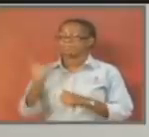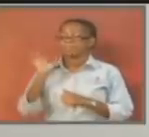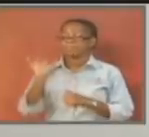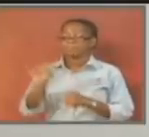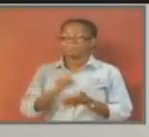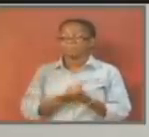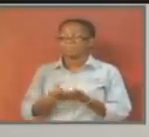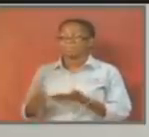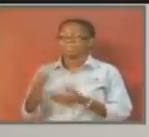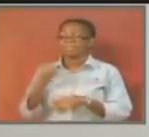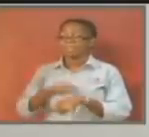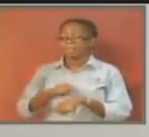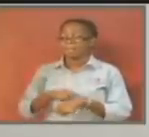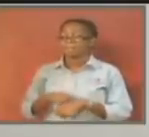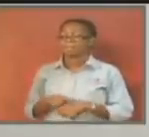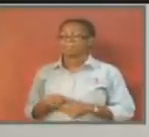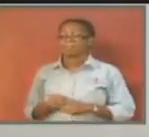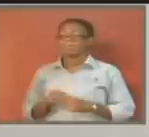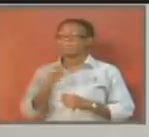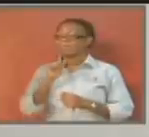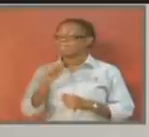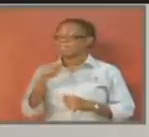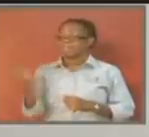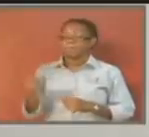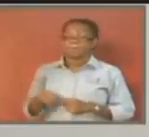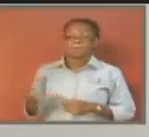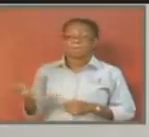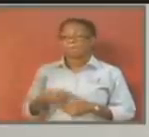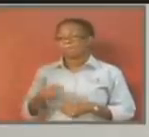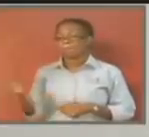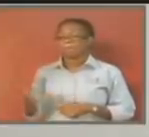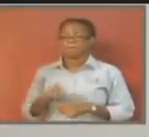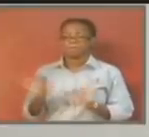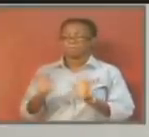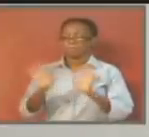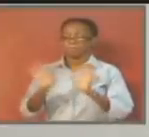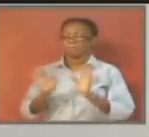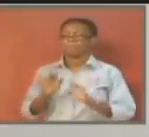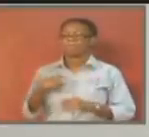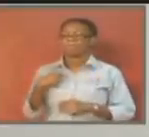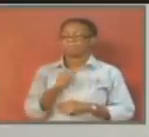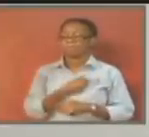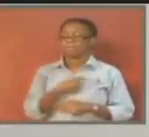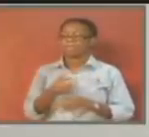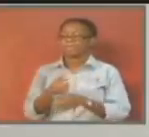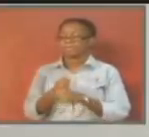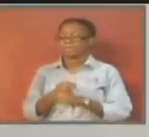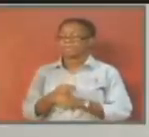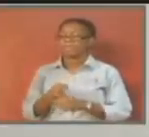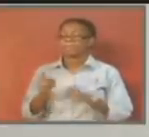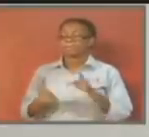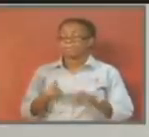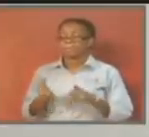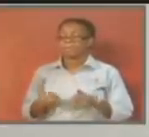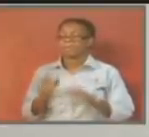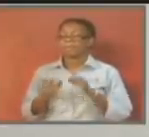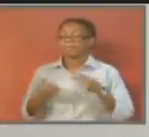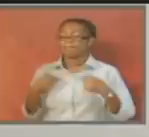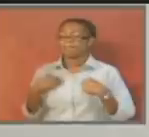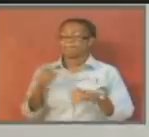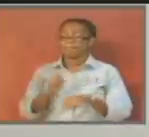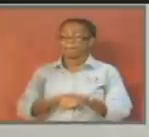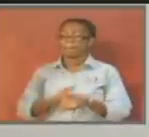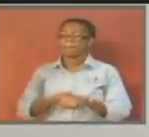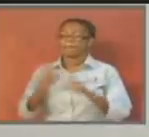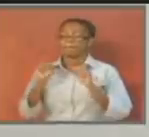I'm not certain where you're referring to with this case that you're talking about, but I know that someone turned up at one